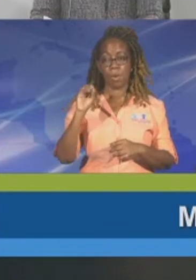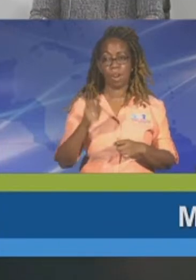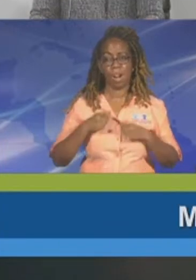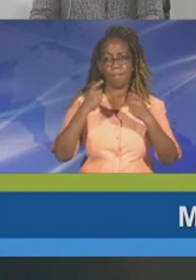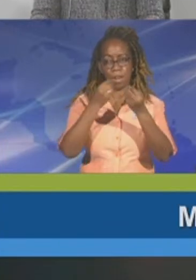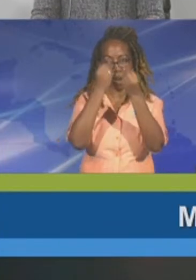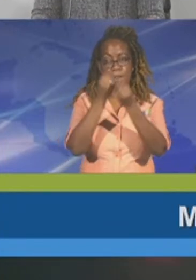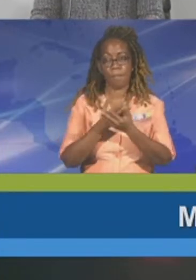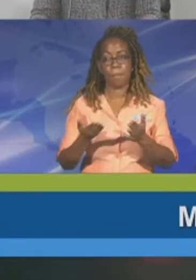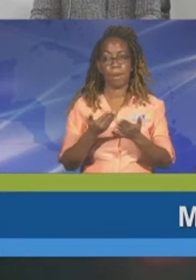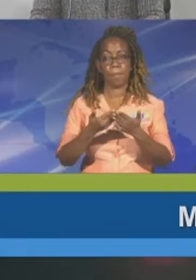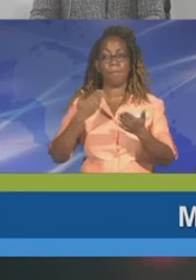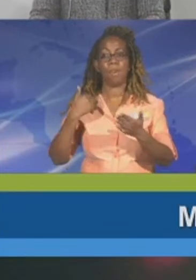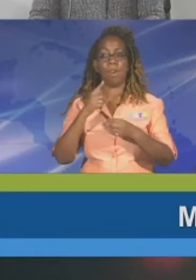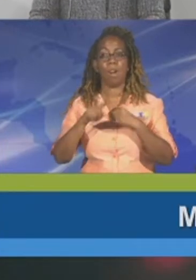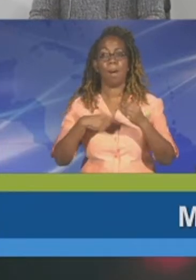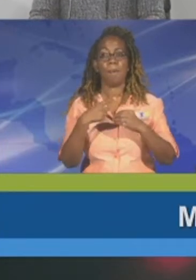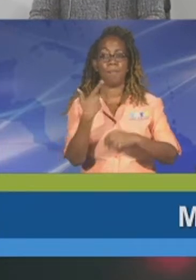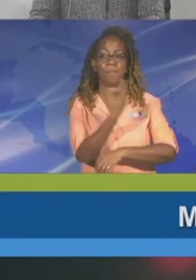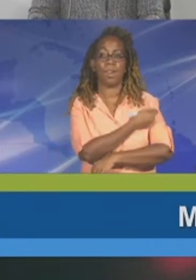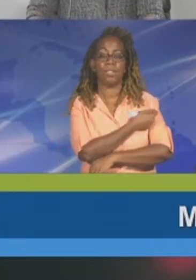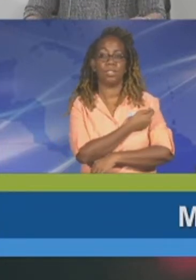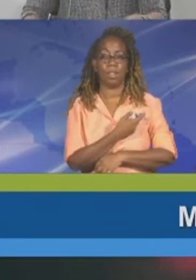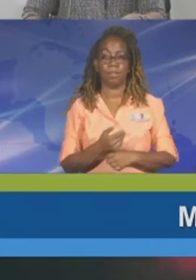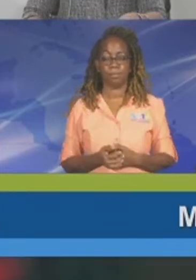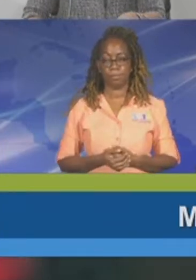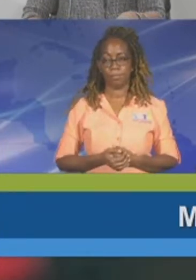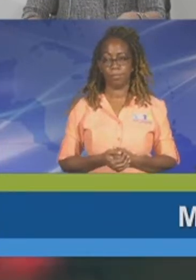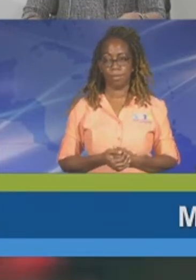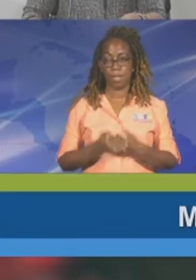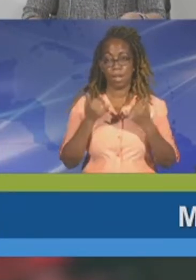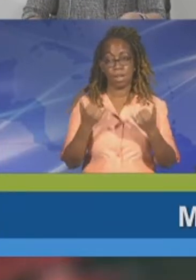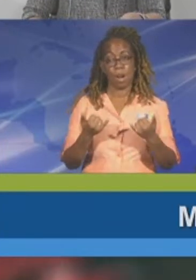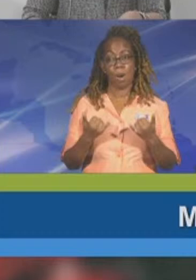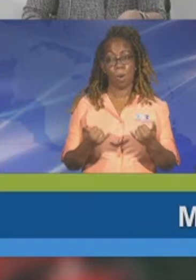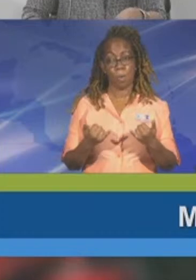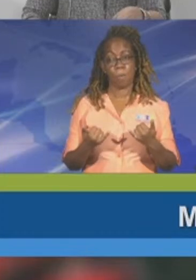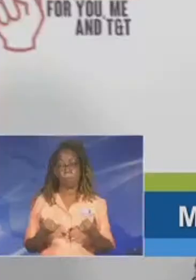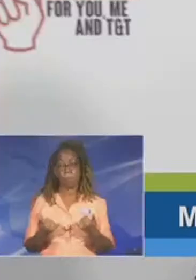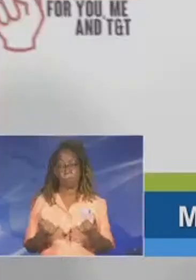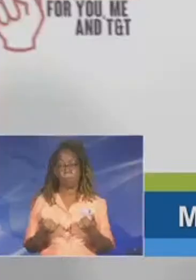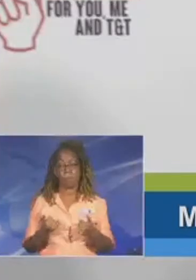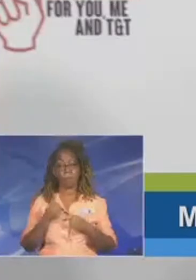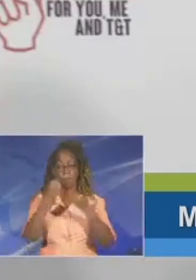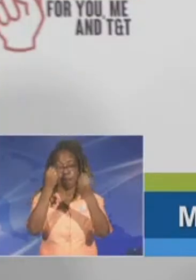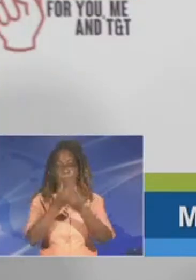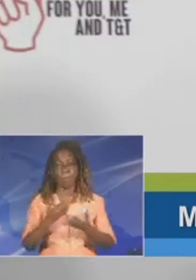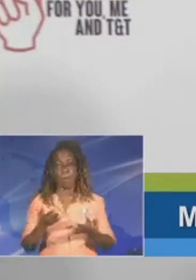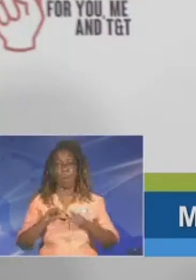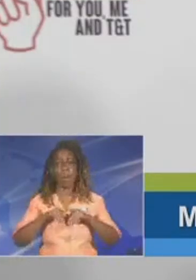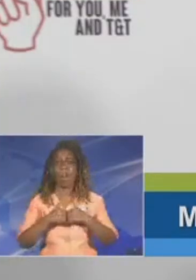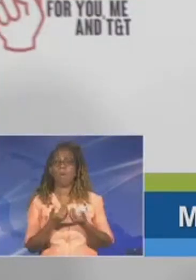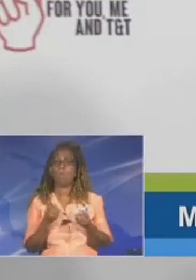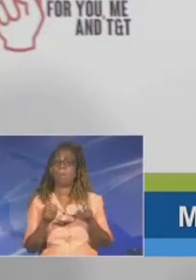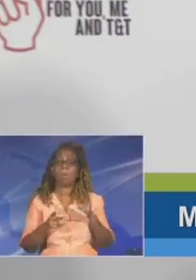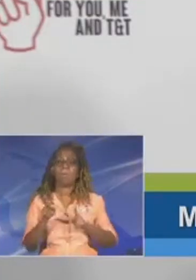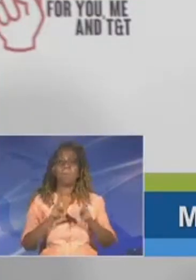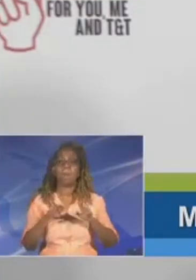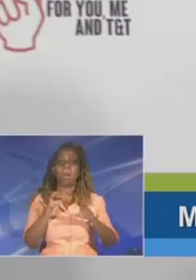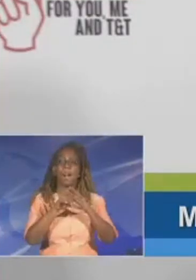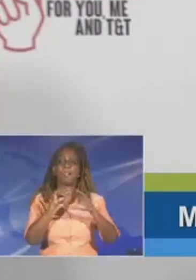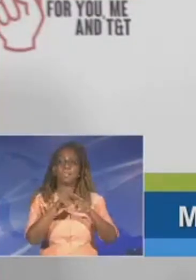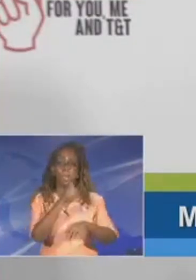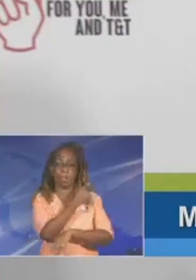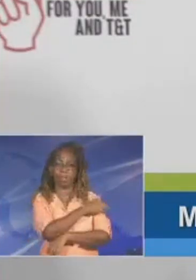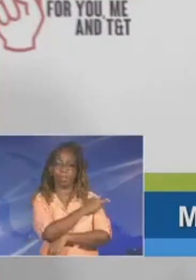on our vaccination drives. I'd like to now move on to an update on the status of the parallel healthcare system,